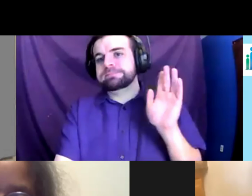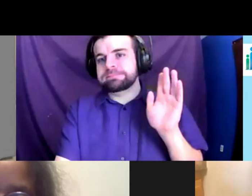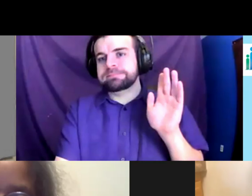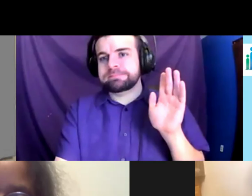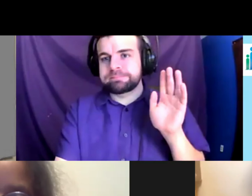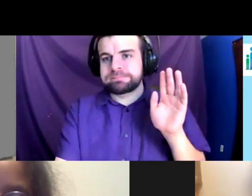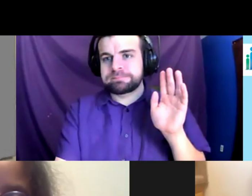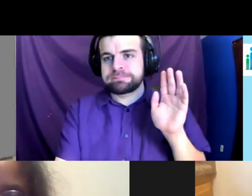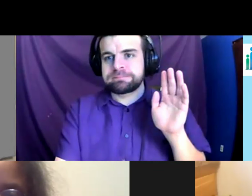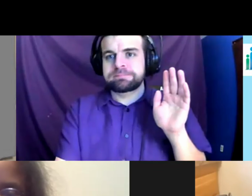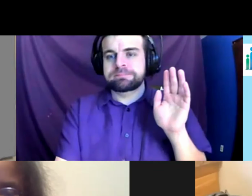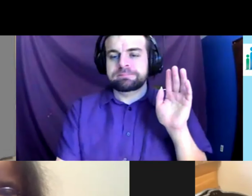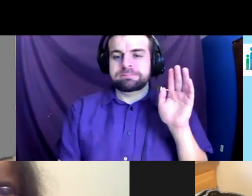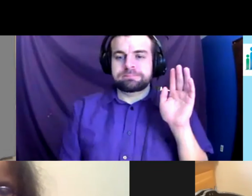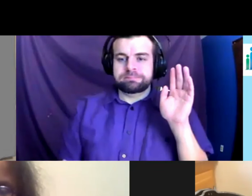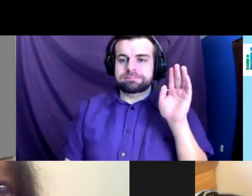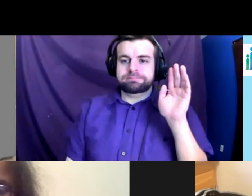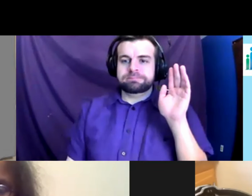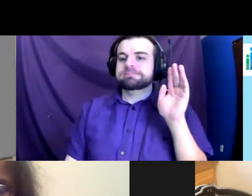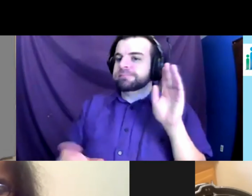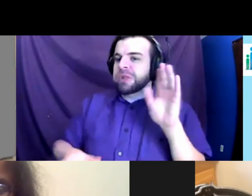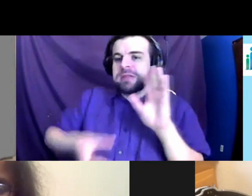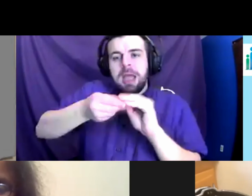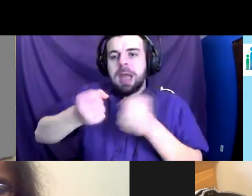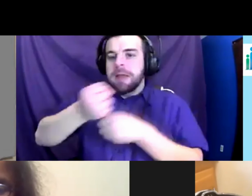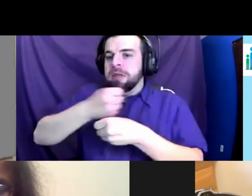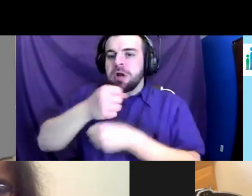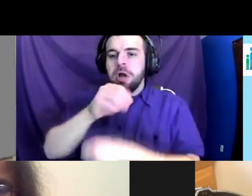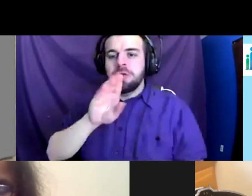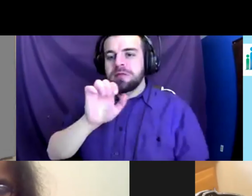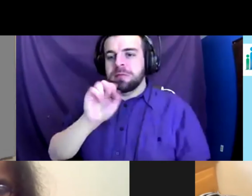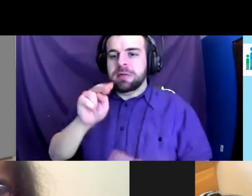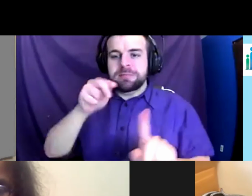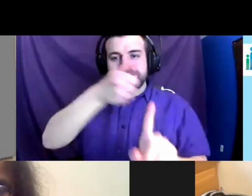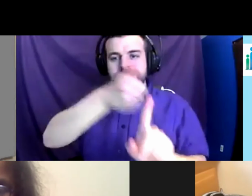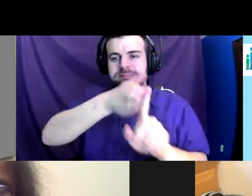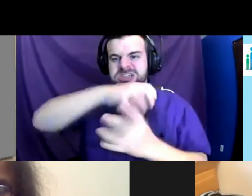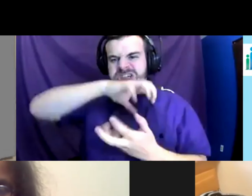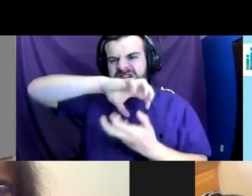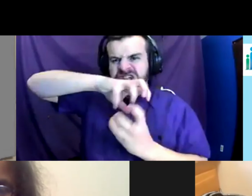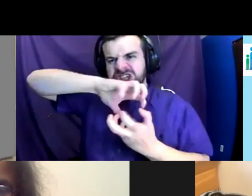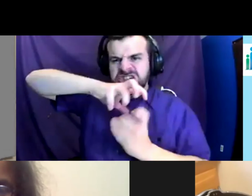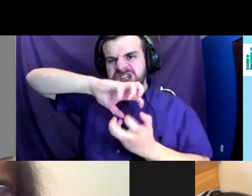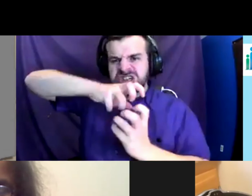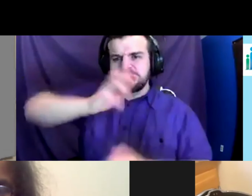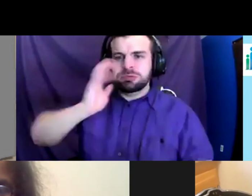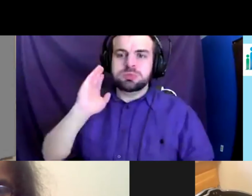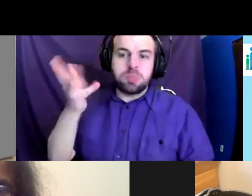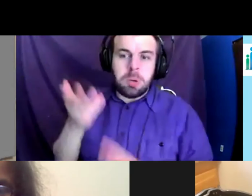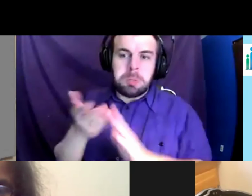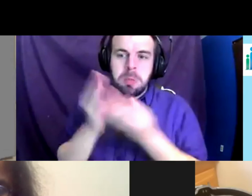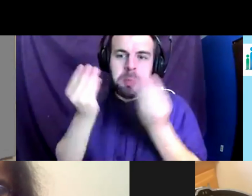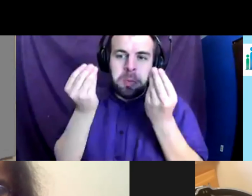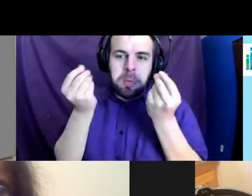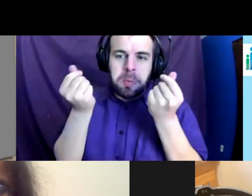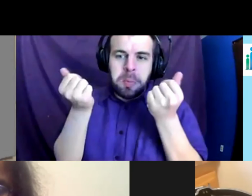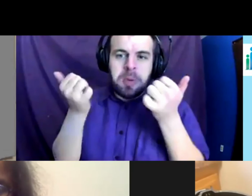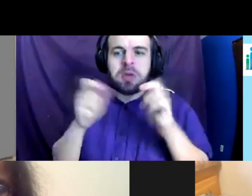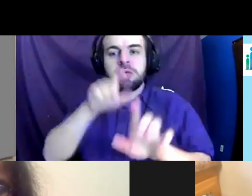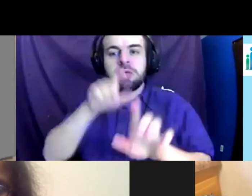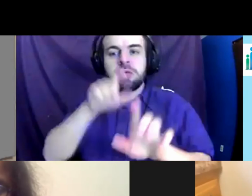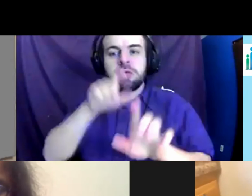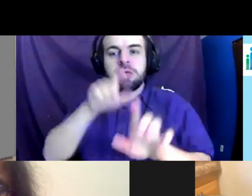in there, and then it just grinds it. That is so cool. Yeah, so you don't have to worry about it. The only mess